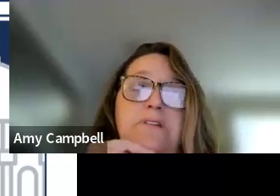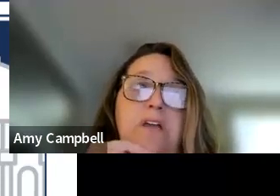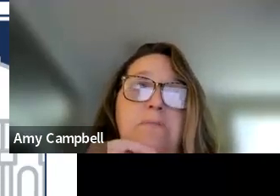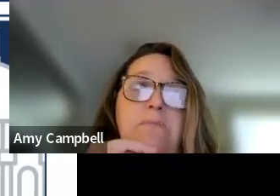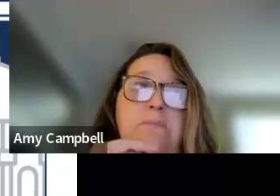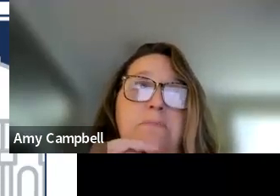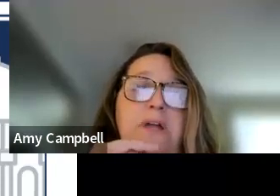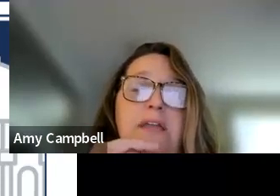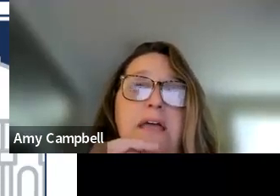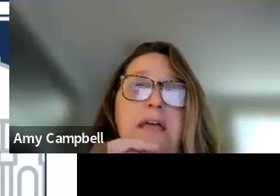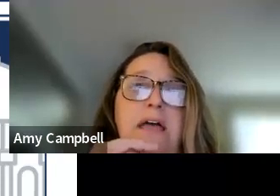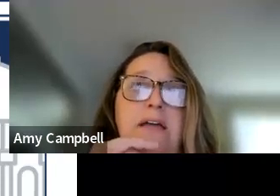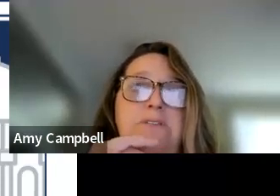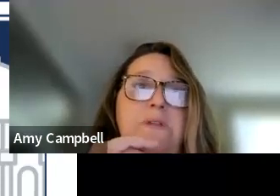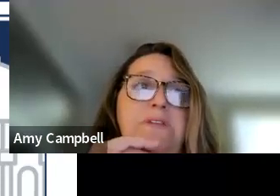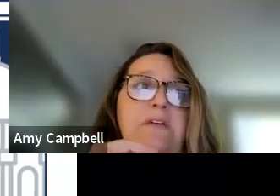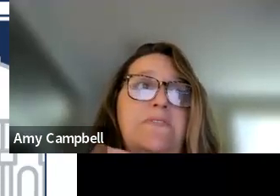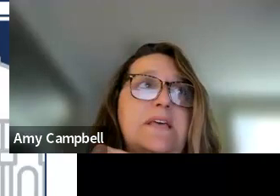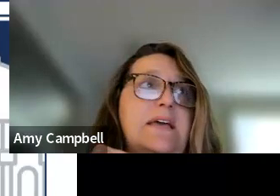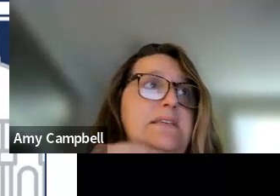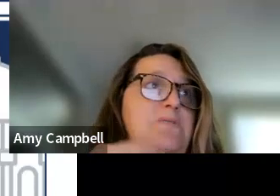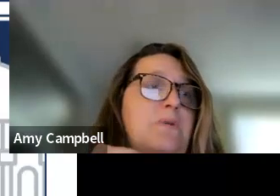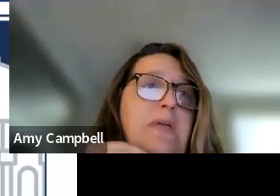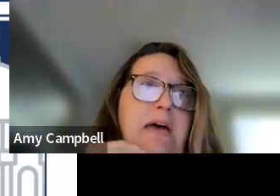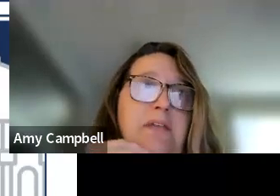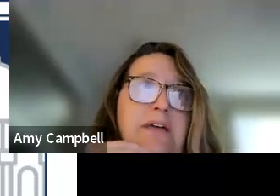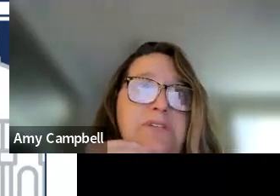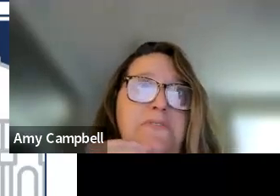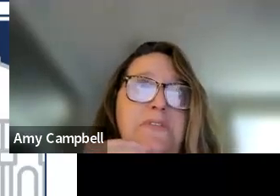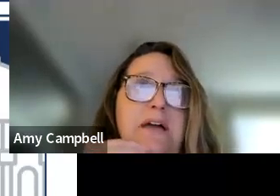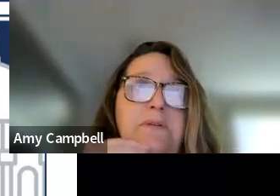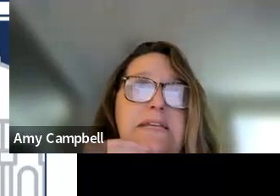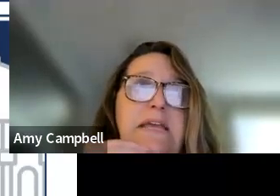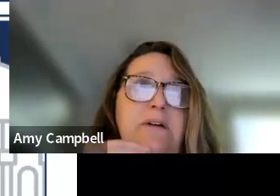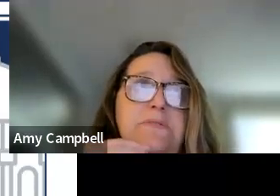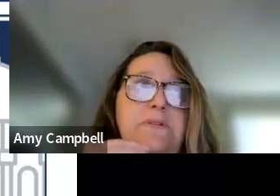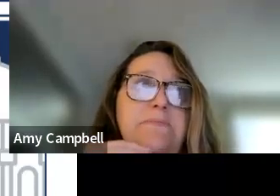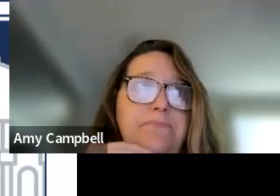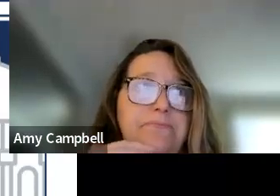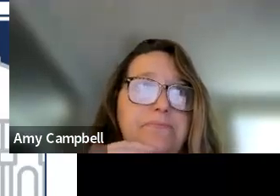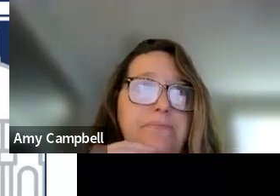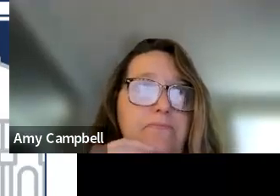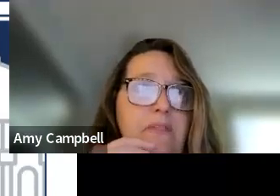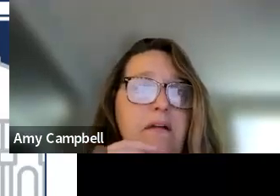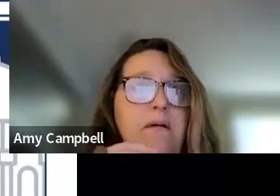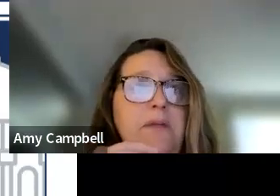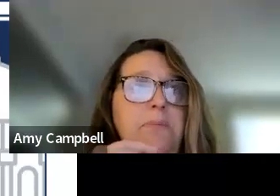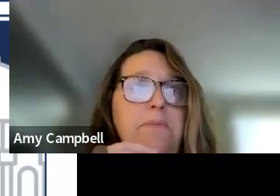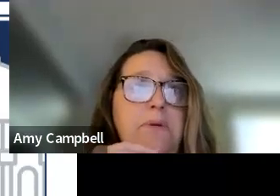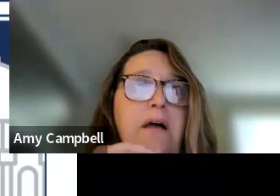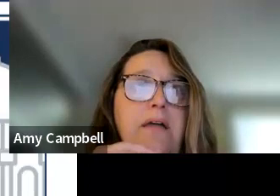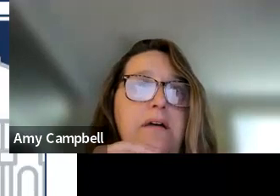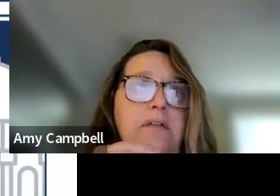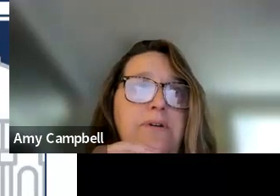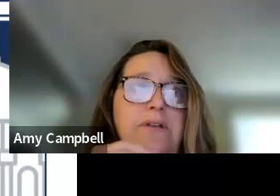more we start talking about it, better. And I just wanted to emphasize, here's what we had last year for the Iowa DD Council. They were